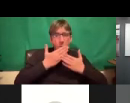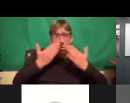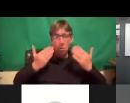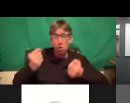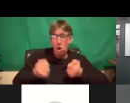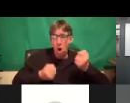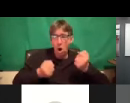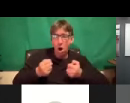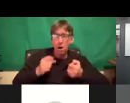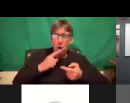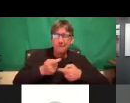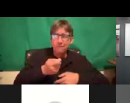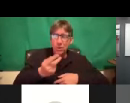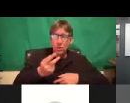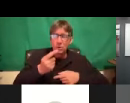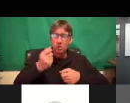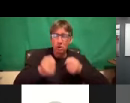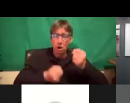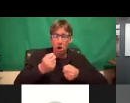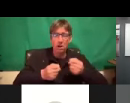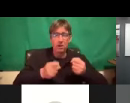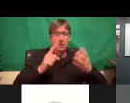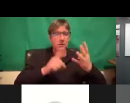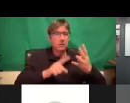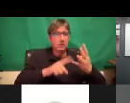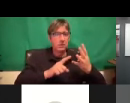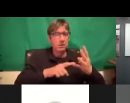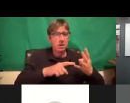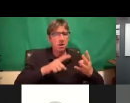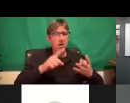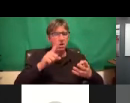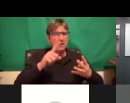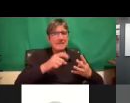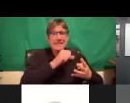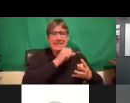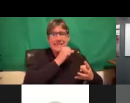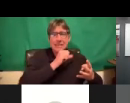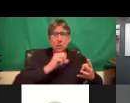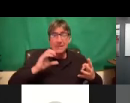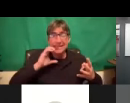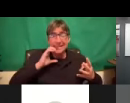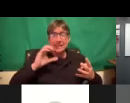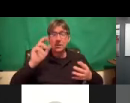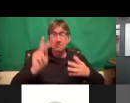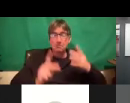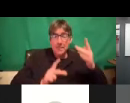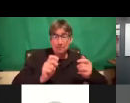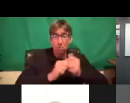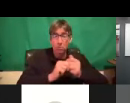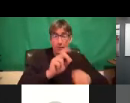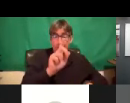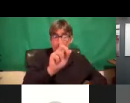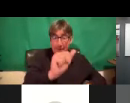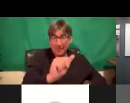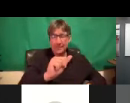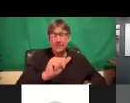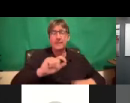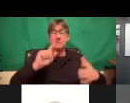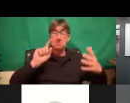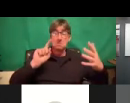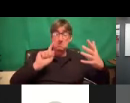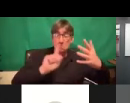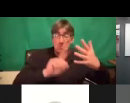routes or modes with a high riders who are seniors or people with disabilities. And then also a combination